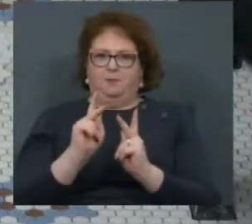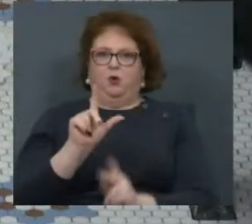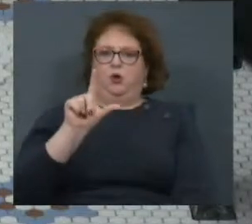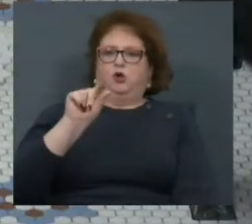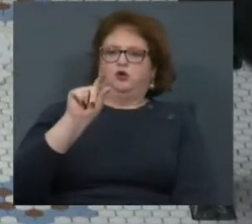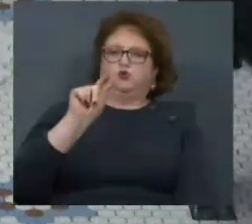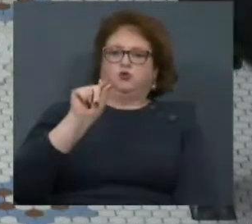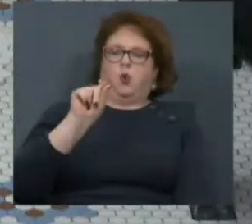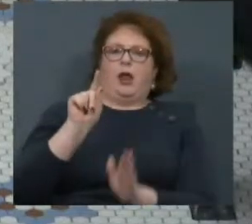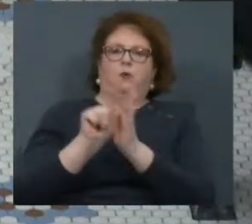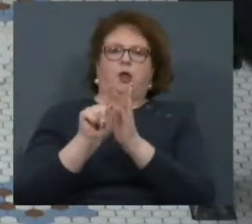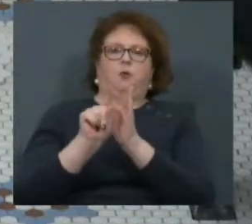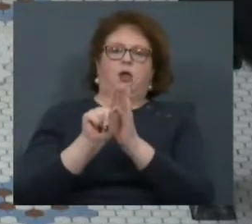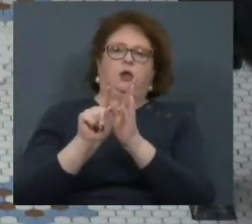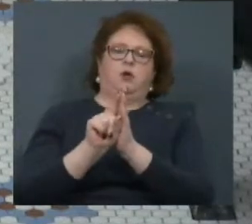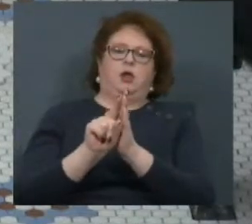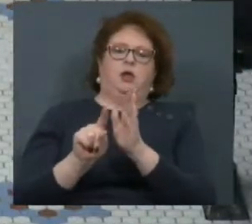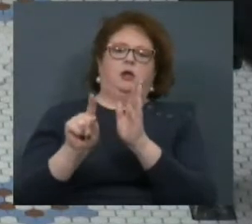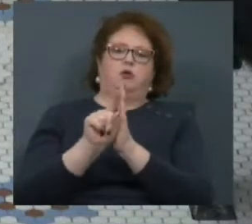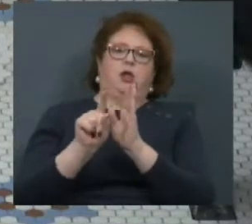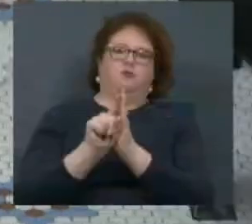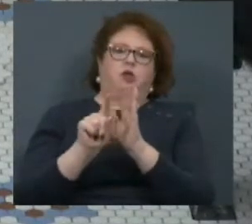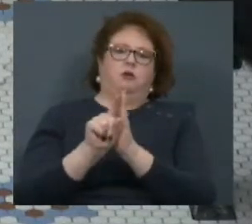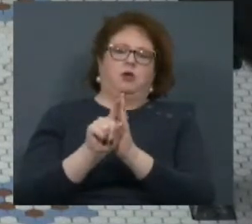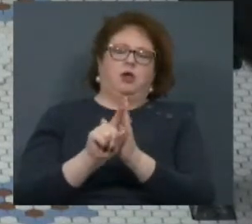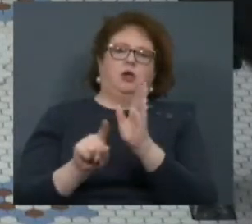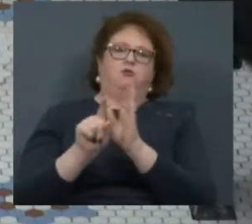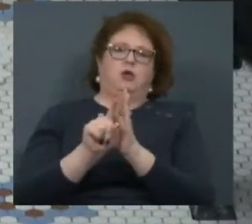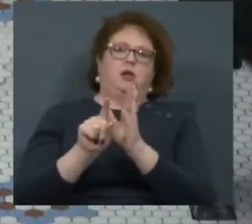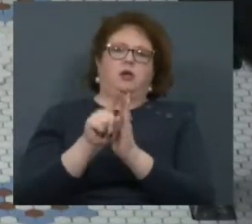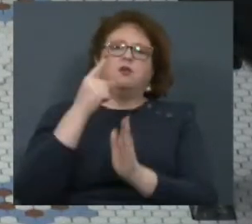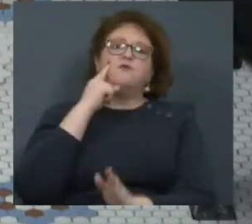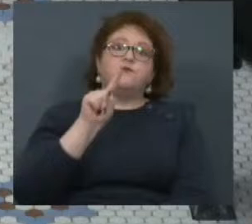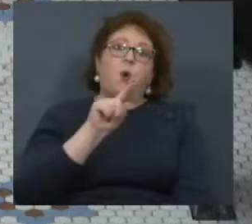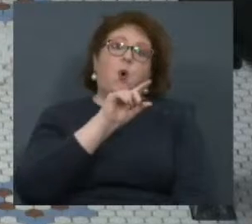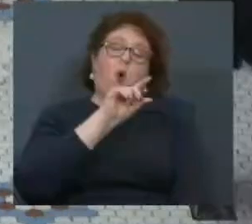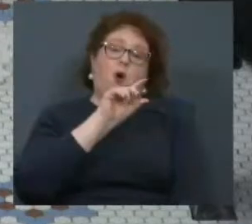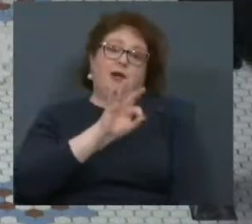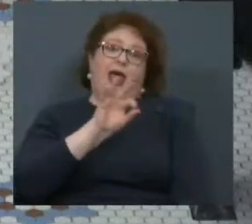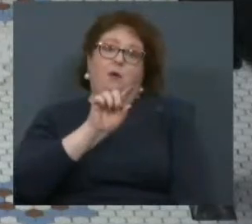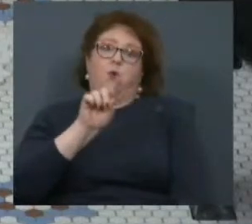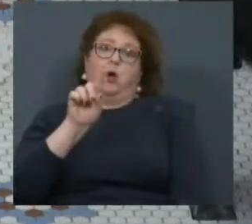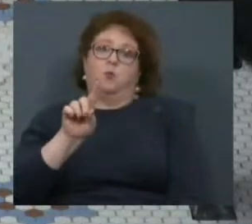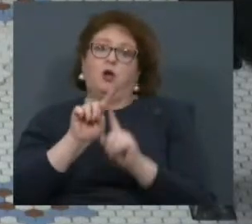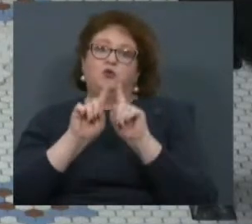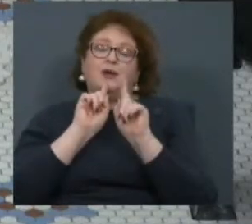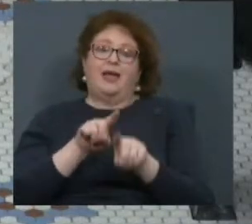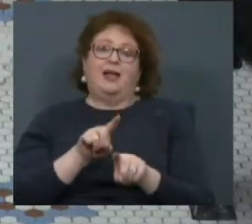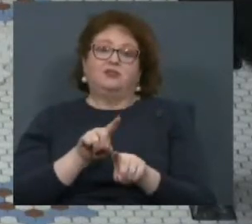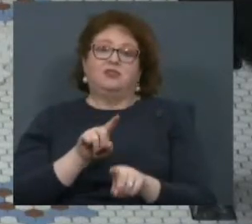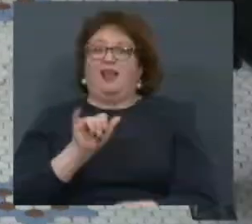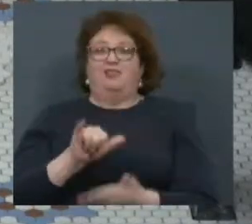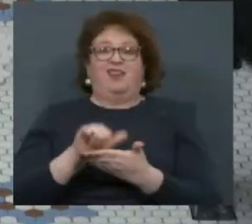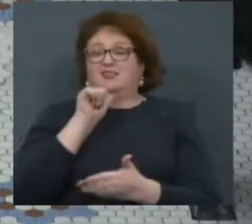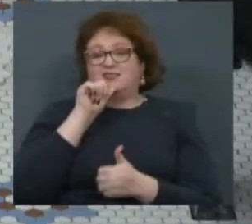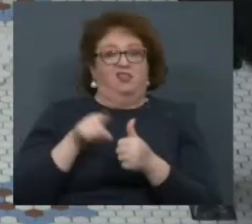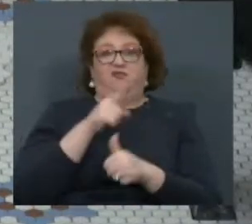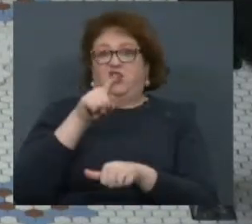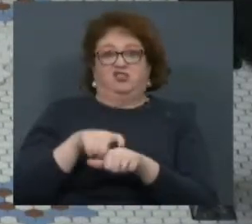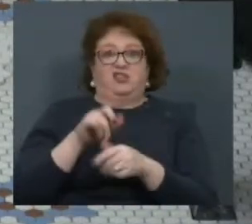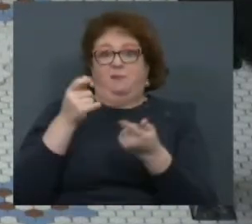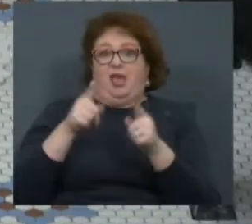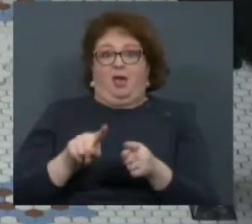to answer. And that's not the first time that happened to me. It's actually not the first time that somebody chased me like that. In fact, fast forward